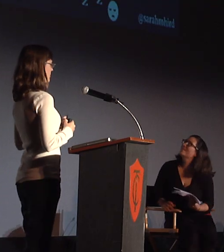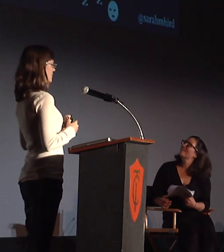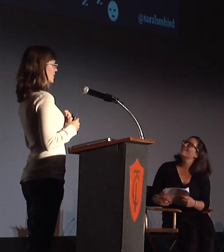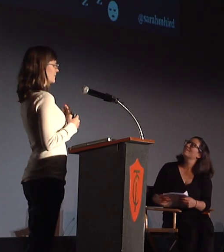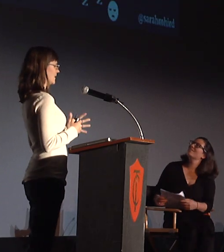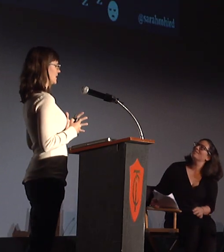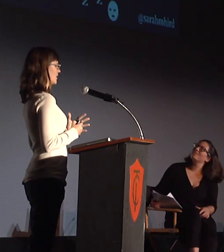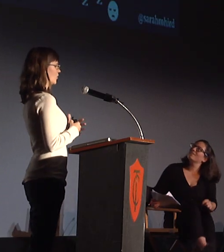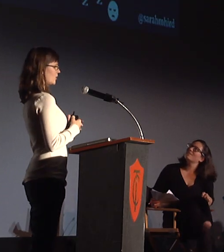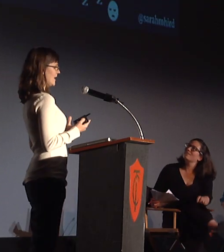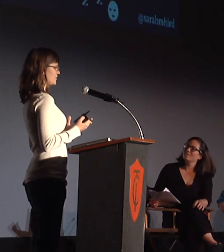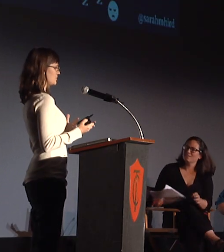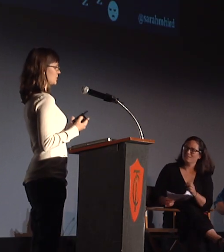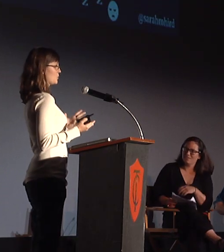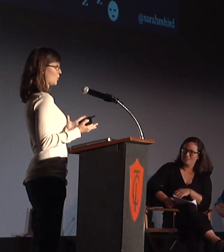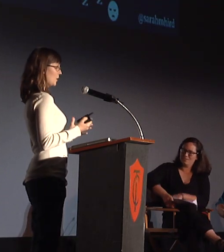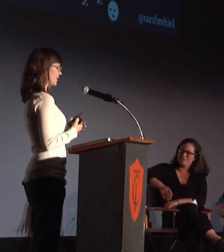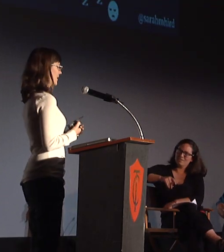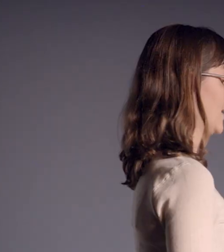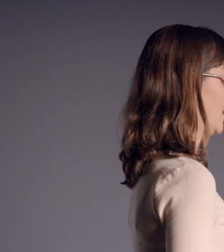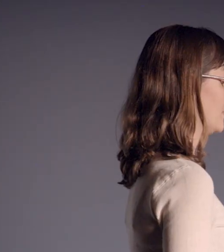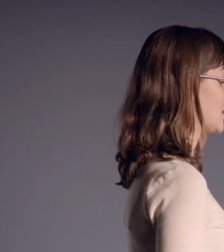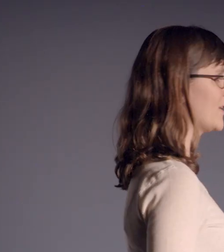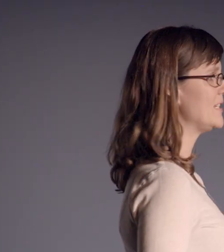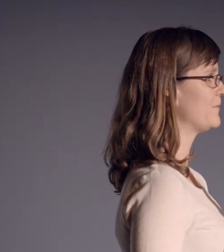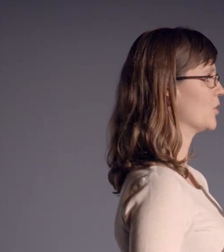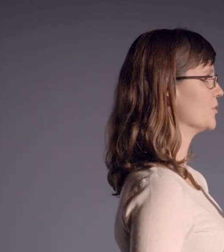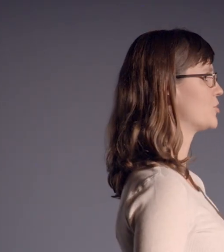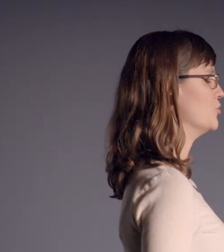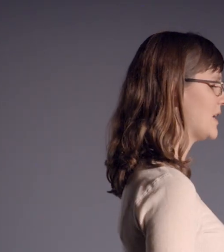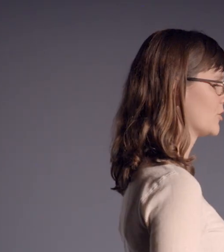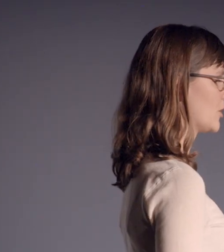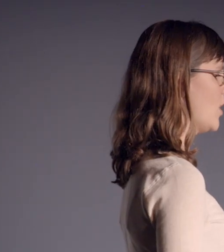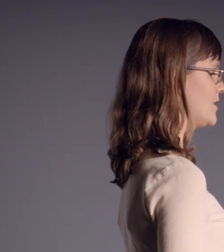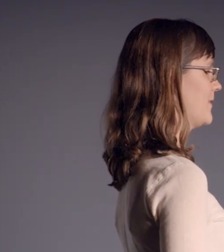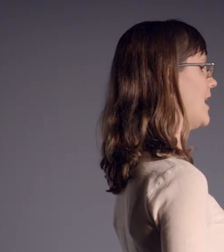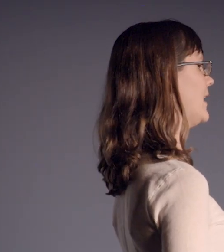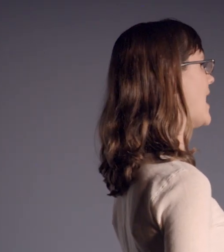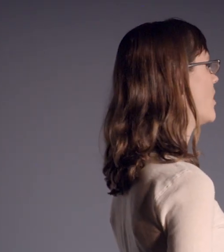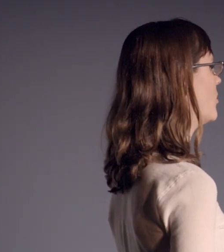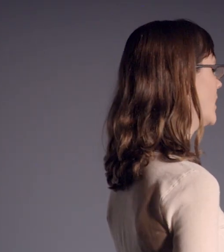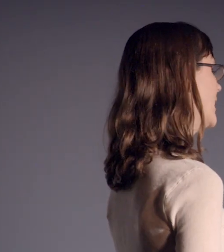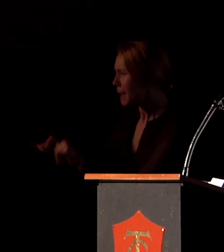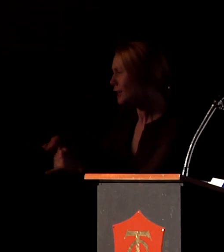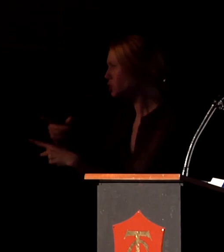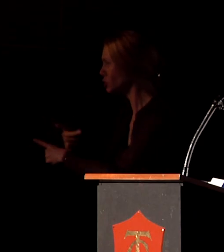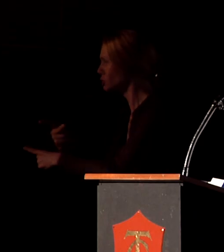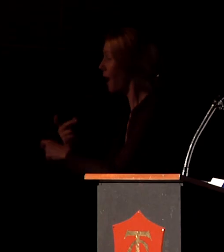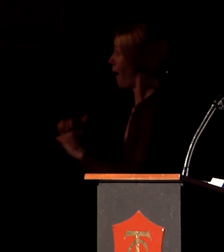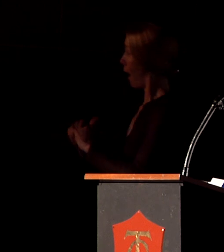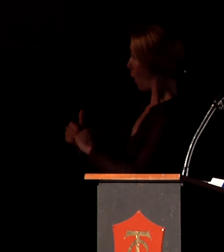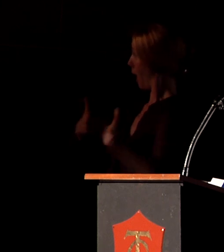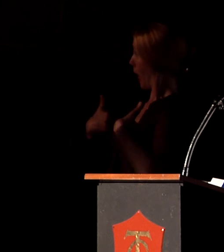Now, without funding or grad students to do the work, it's very difficult to measure and quantify how an animal